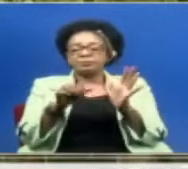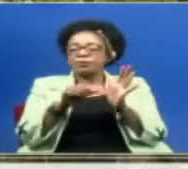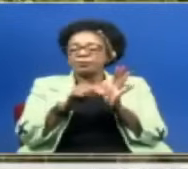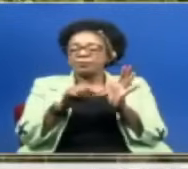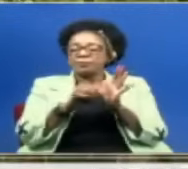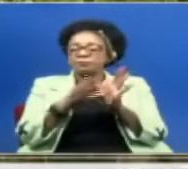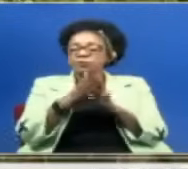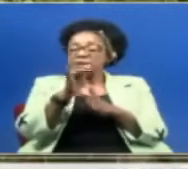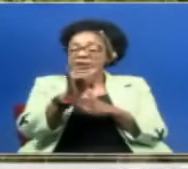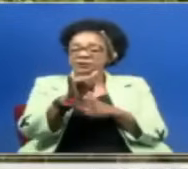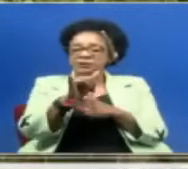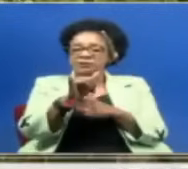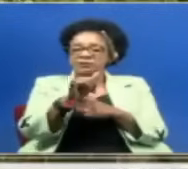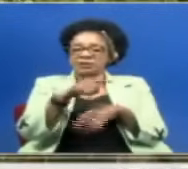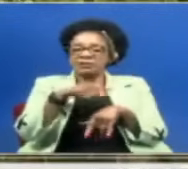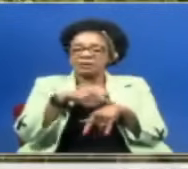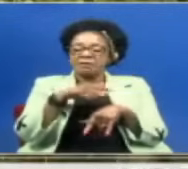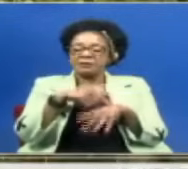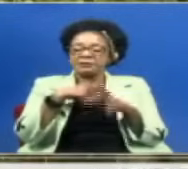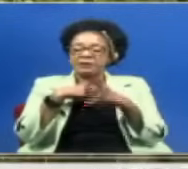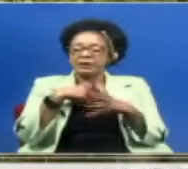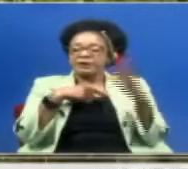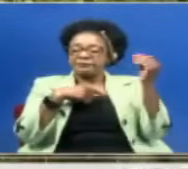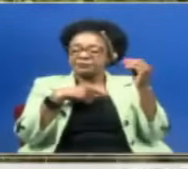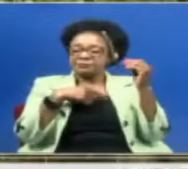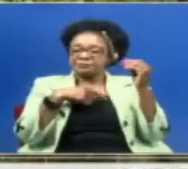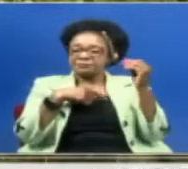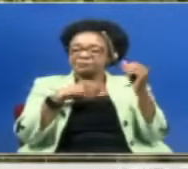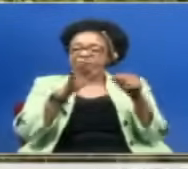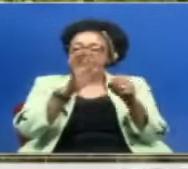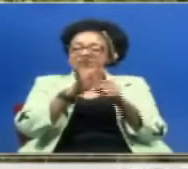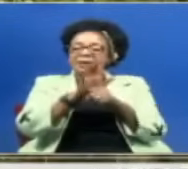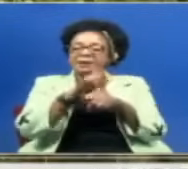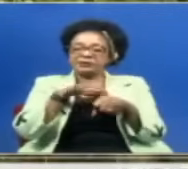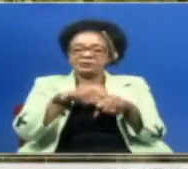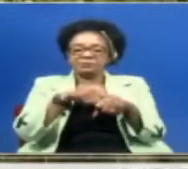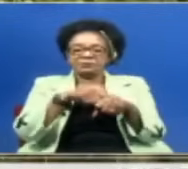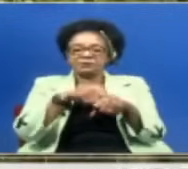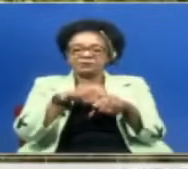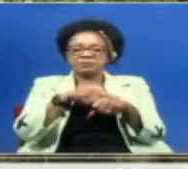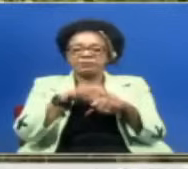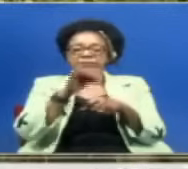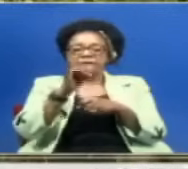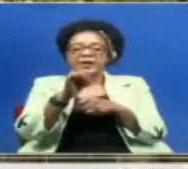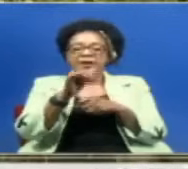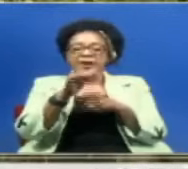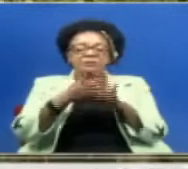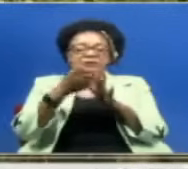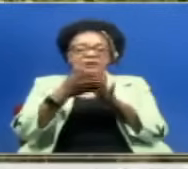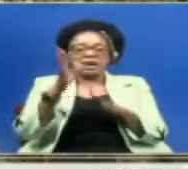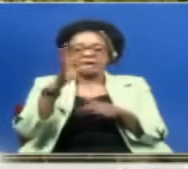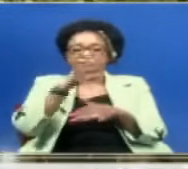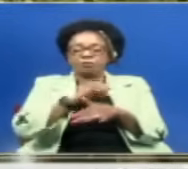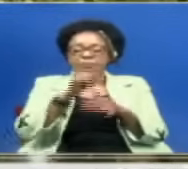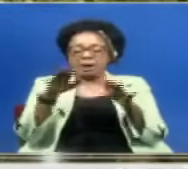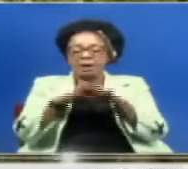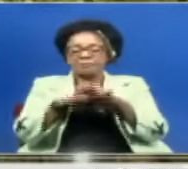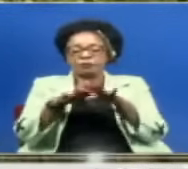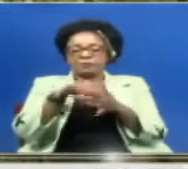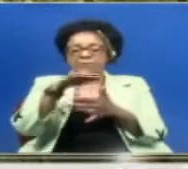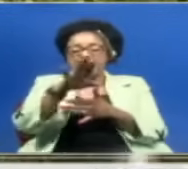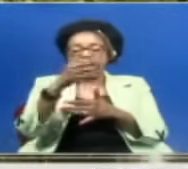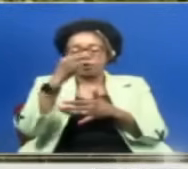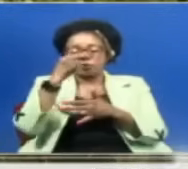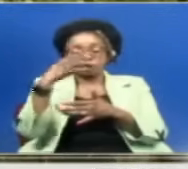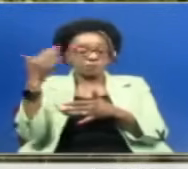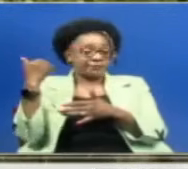that when he left the country many times over, it was immediately assumed that his deputy then, William Ruto,